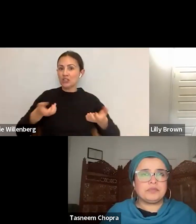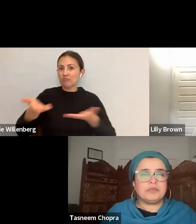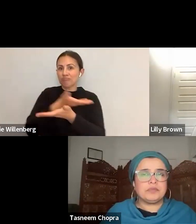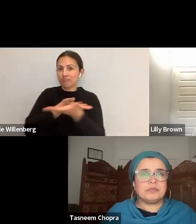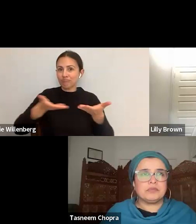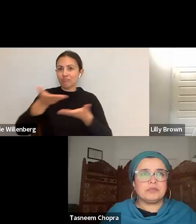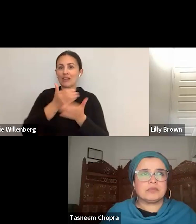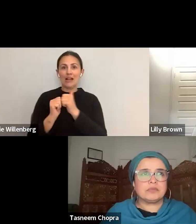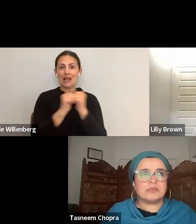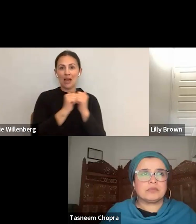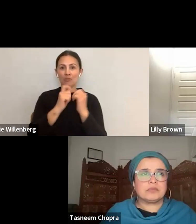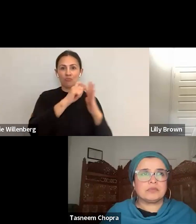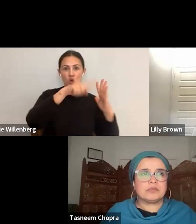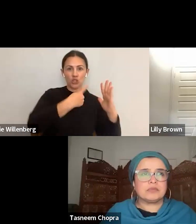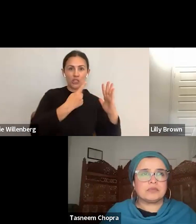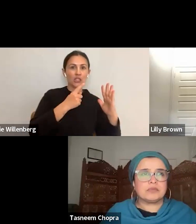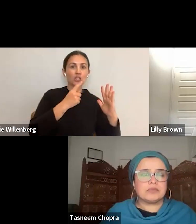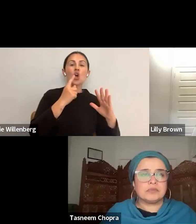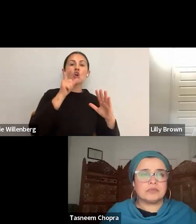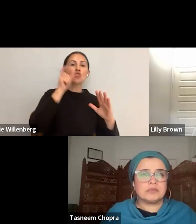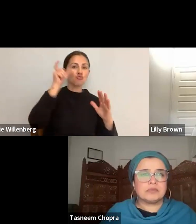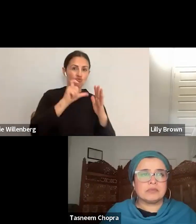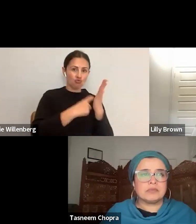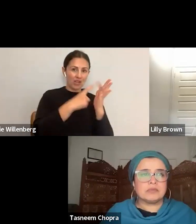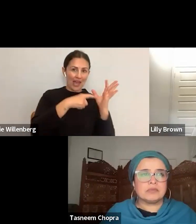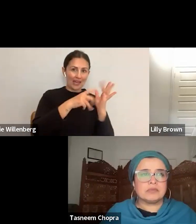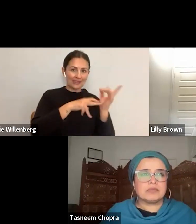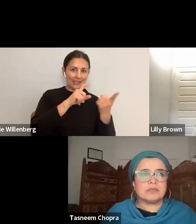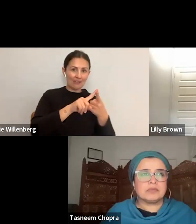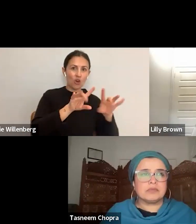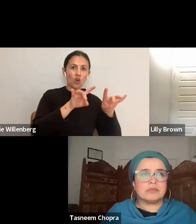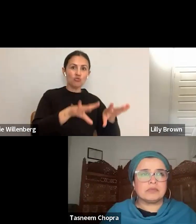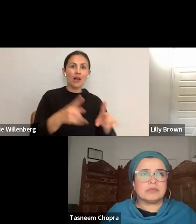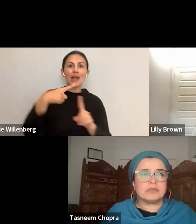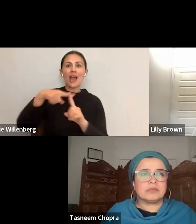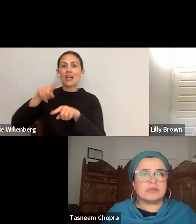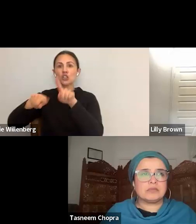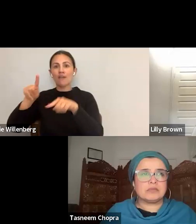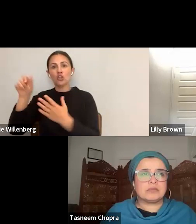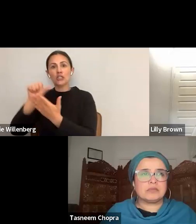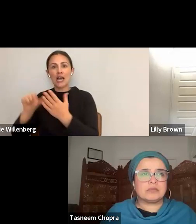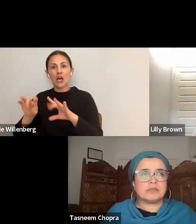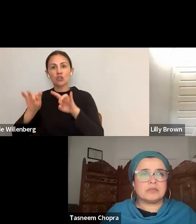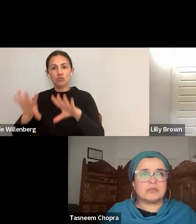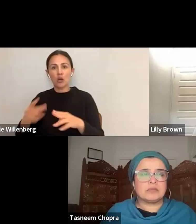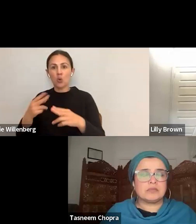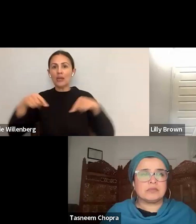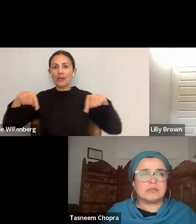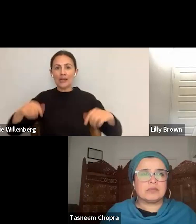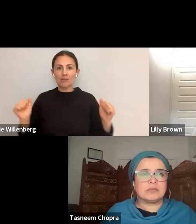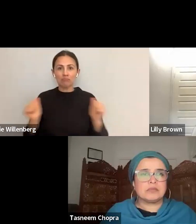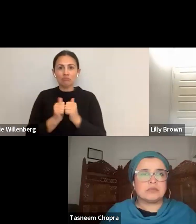collaborative project between Creative Australia and Diversity Arts Australia, designed to explore contemporary and critical issues in arts